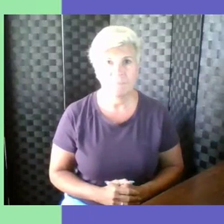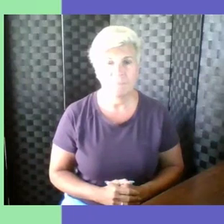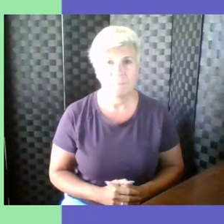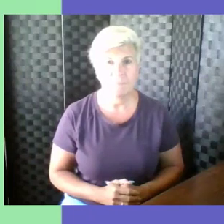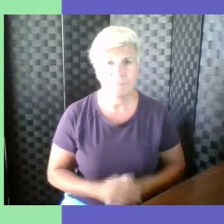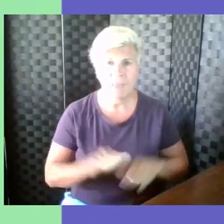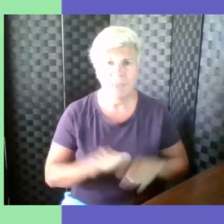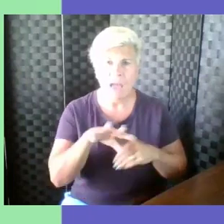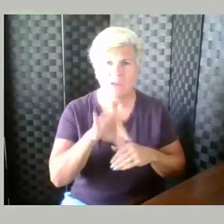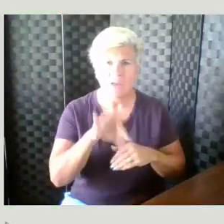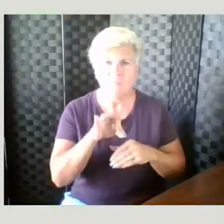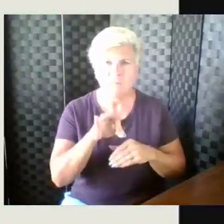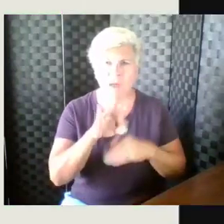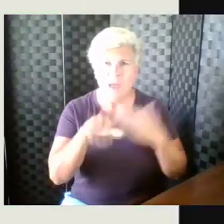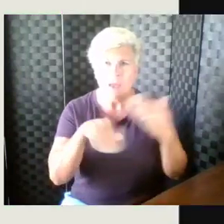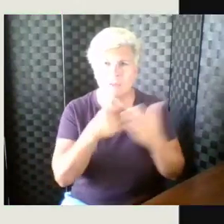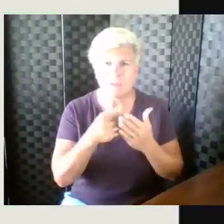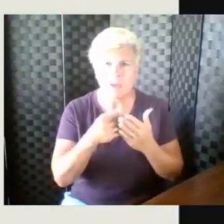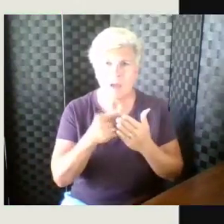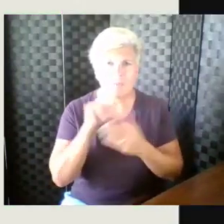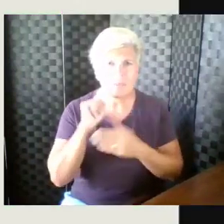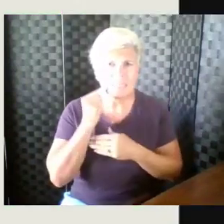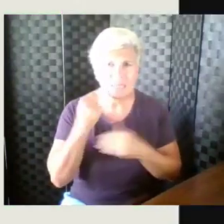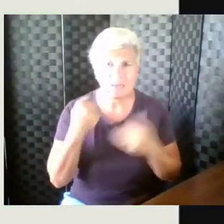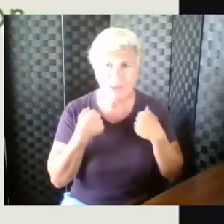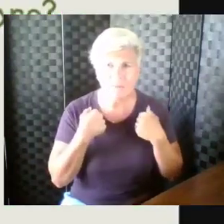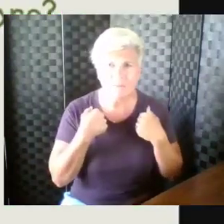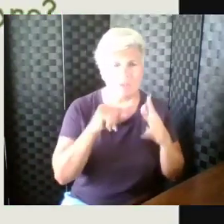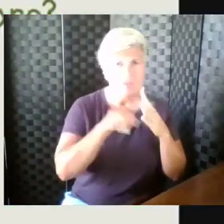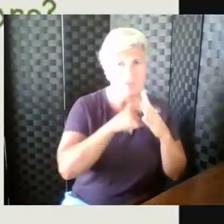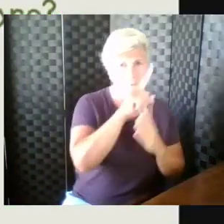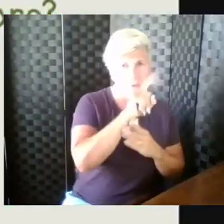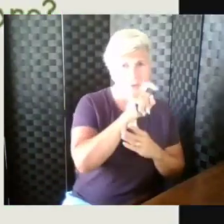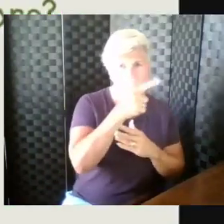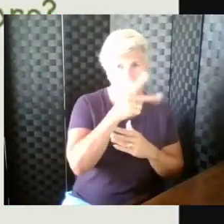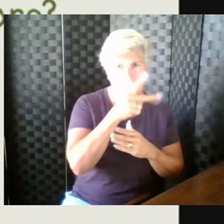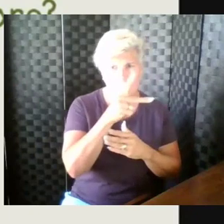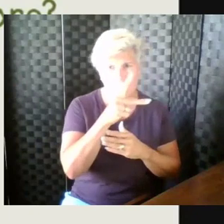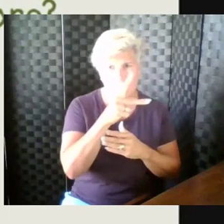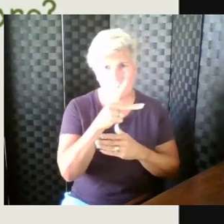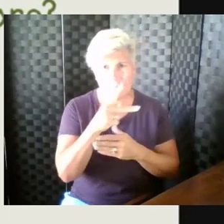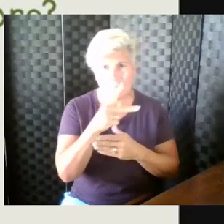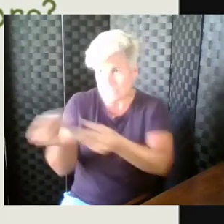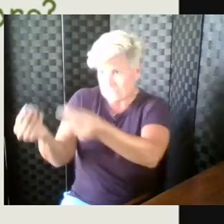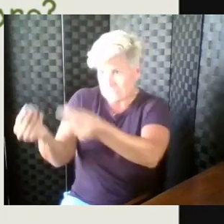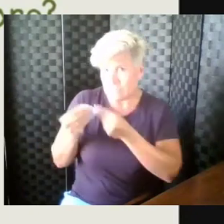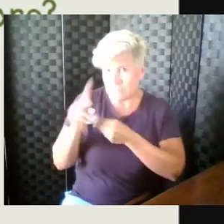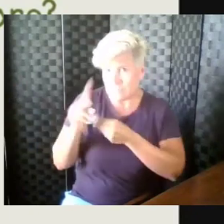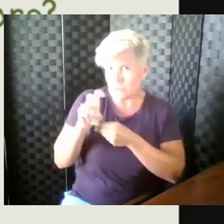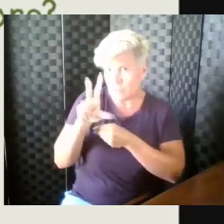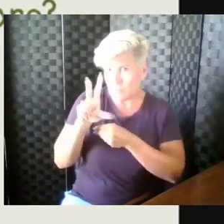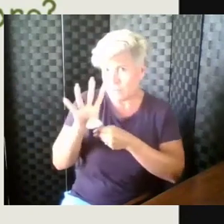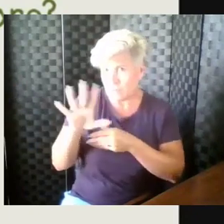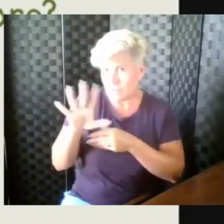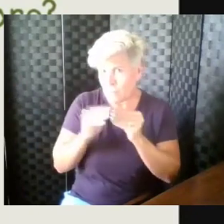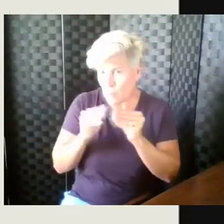How do you find the total jelly beans you have if you start with 123 and someone gives you 235